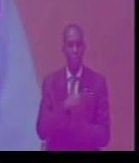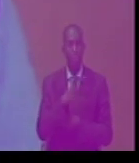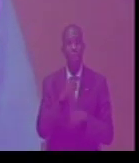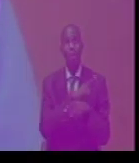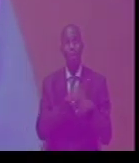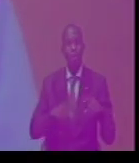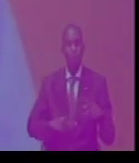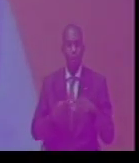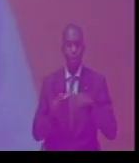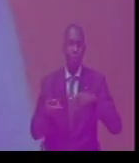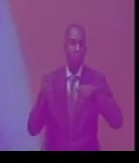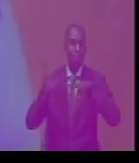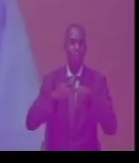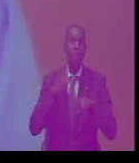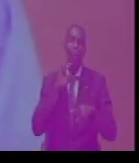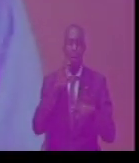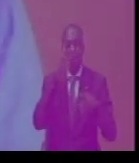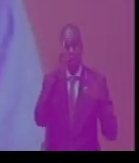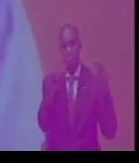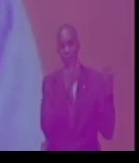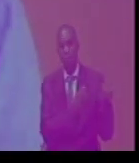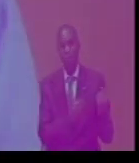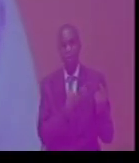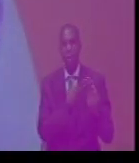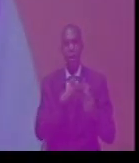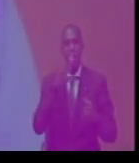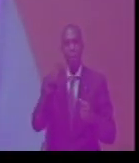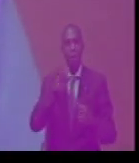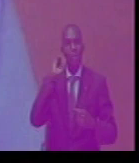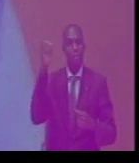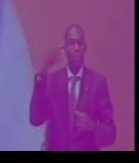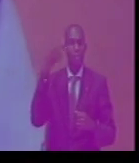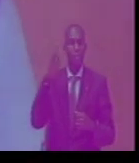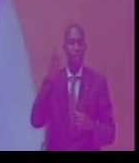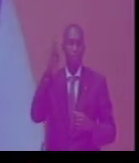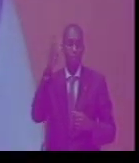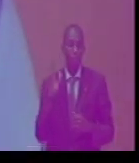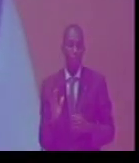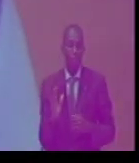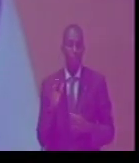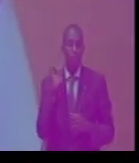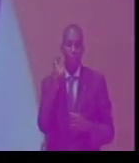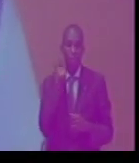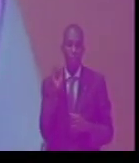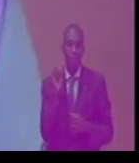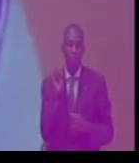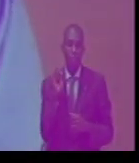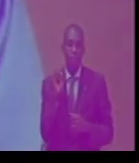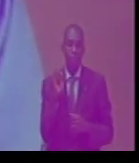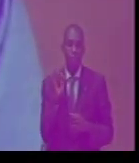through that day. So God increased my faith, and by the grace of God, we were told